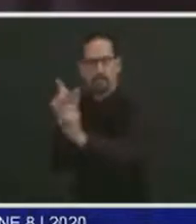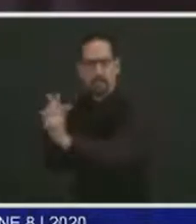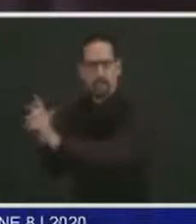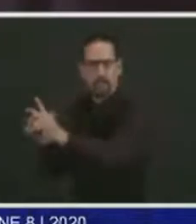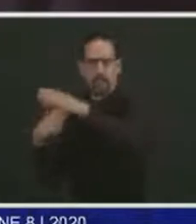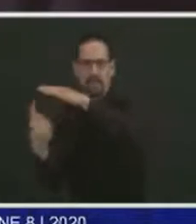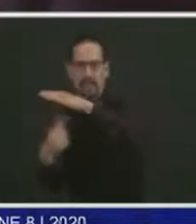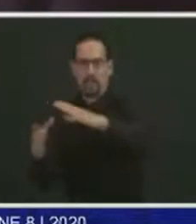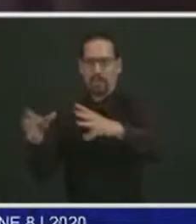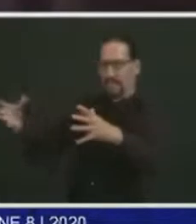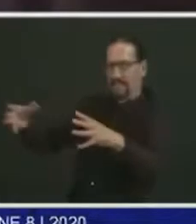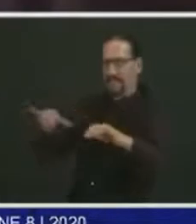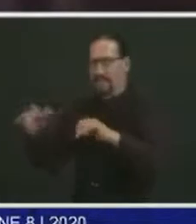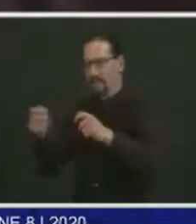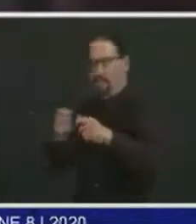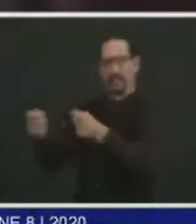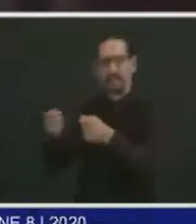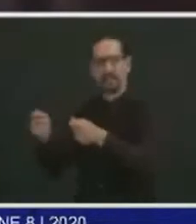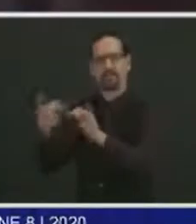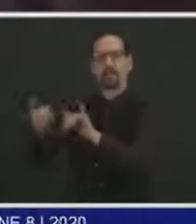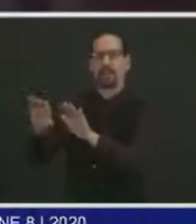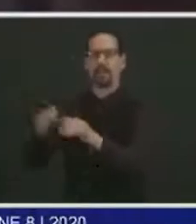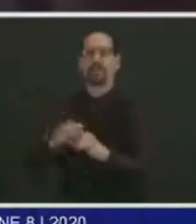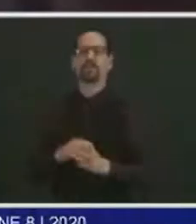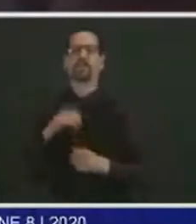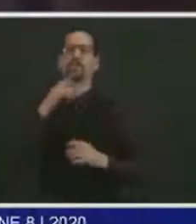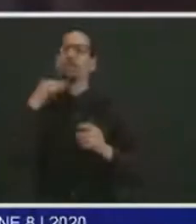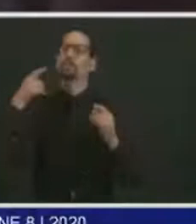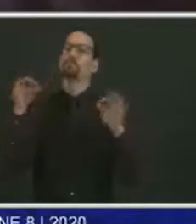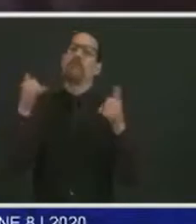as well when there was a concern about an outbreak.